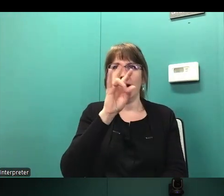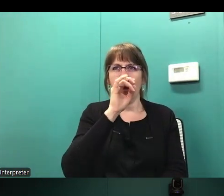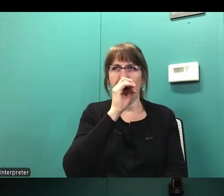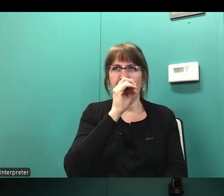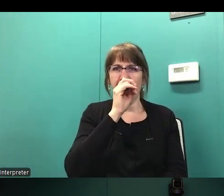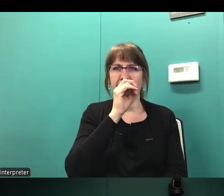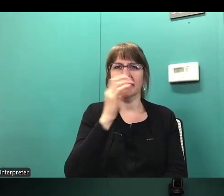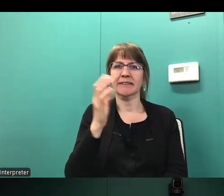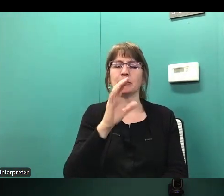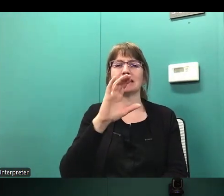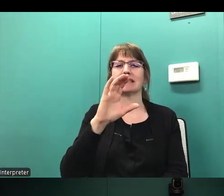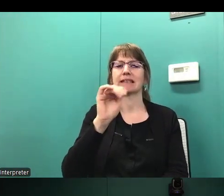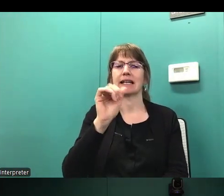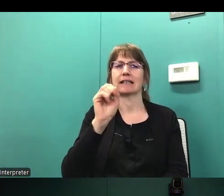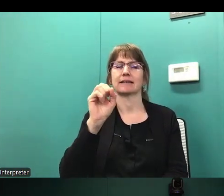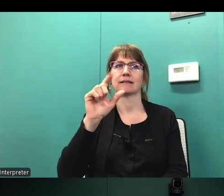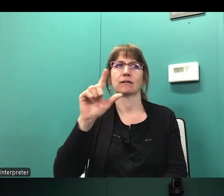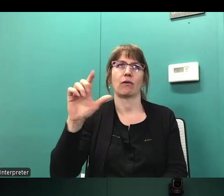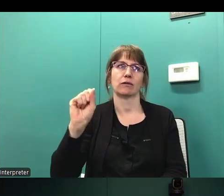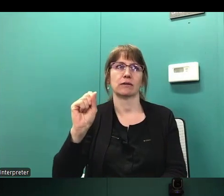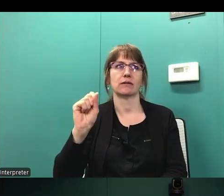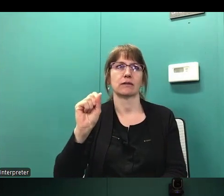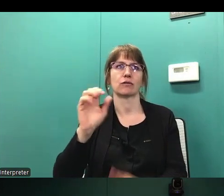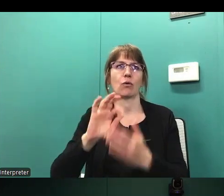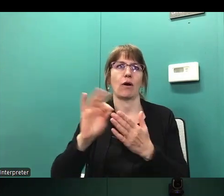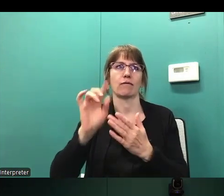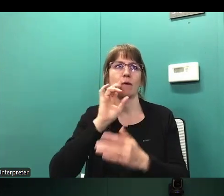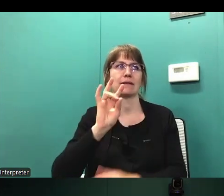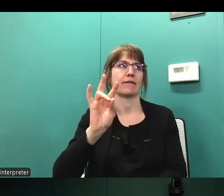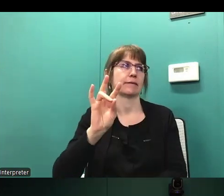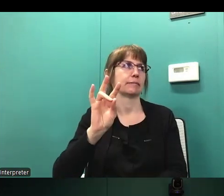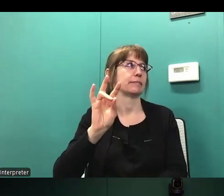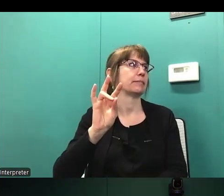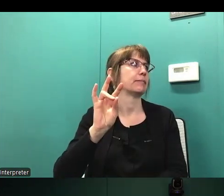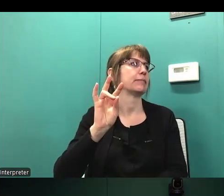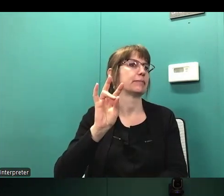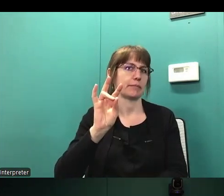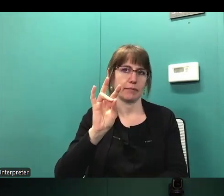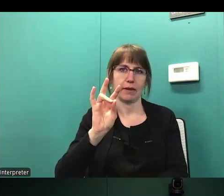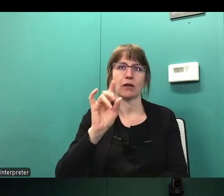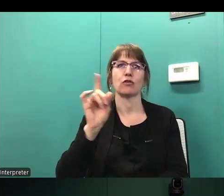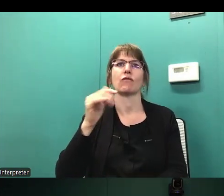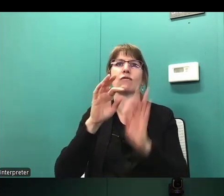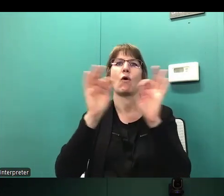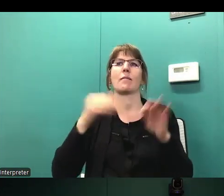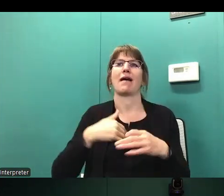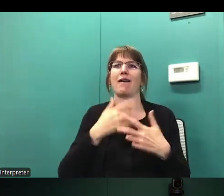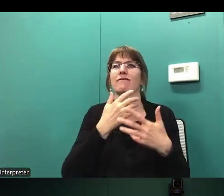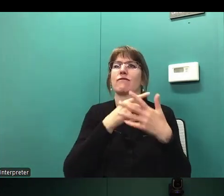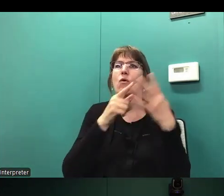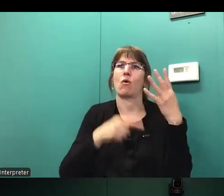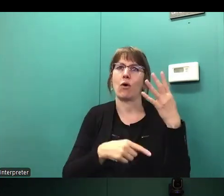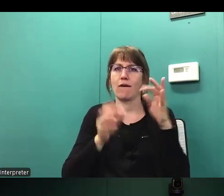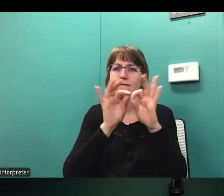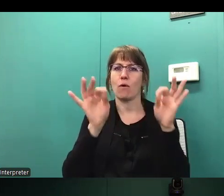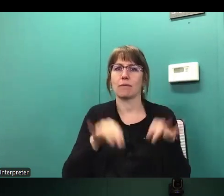So what CASTLE form do you think we would use for a 7-year-old? So with CASTLE forms, there are 4 of them.